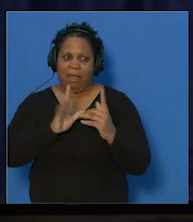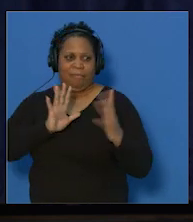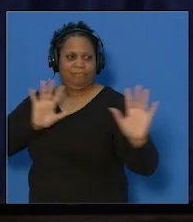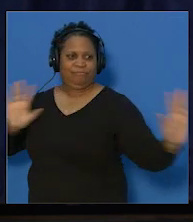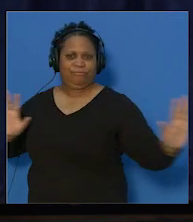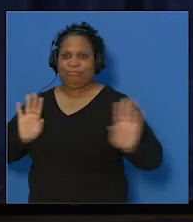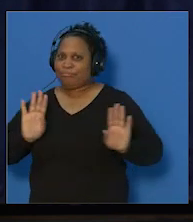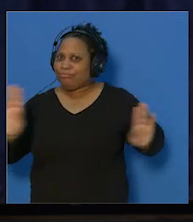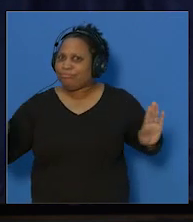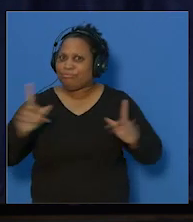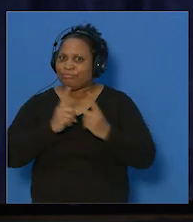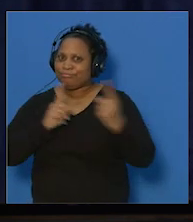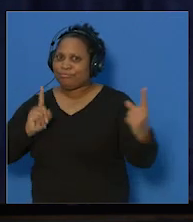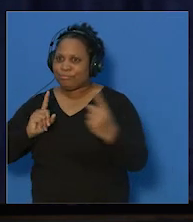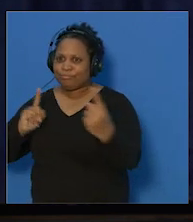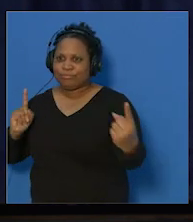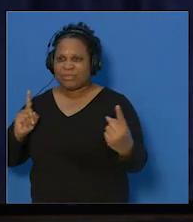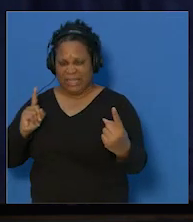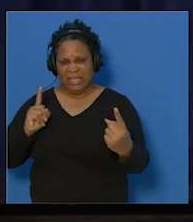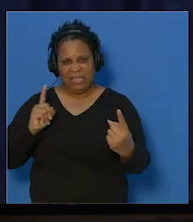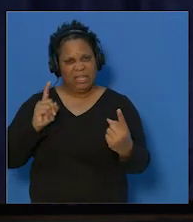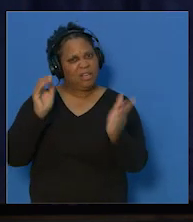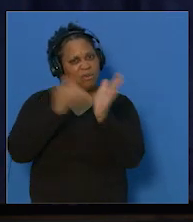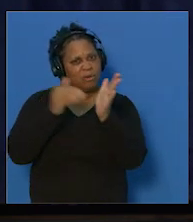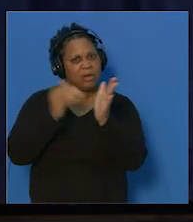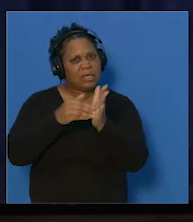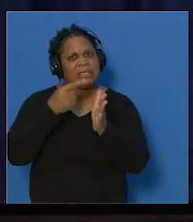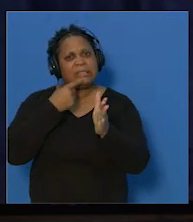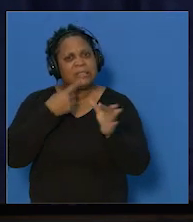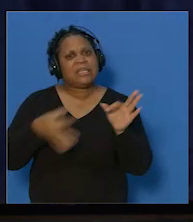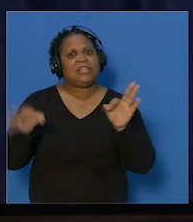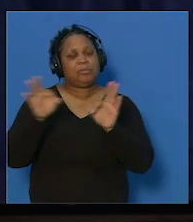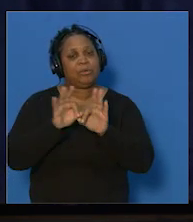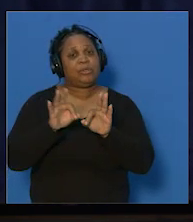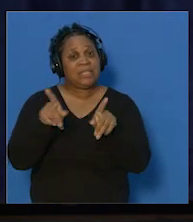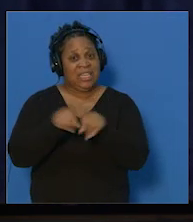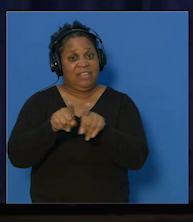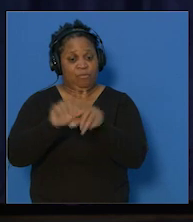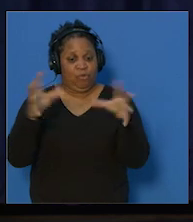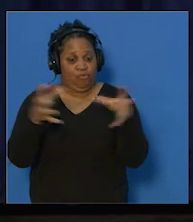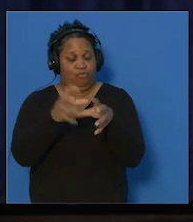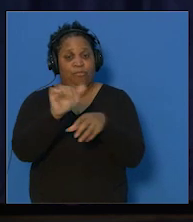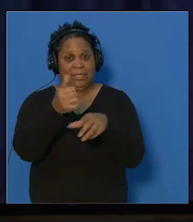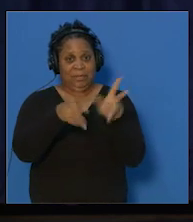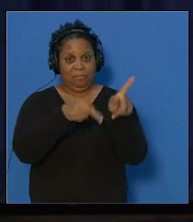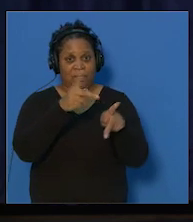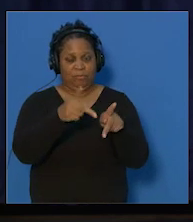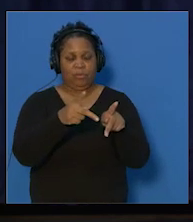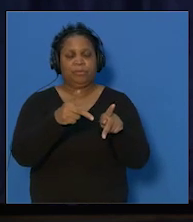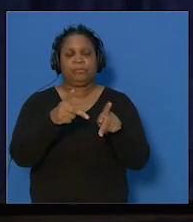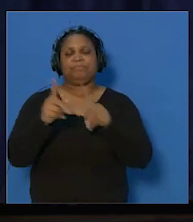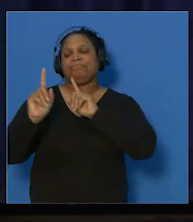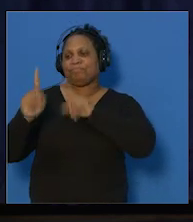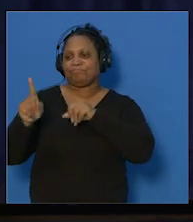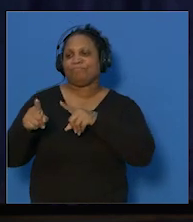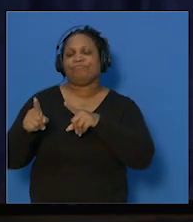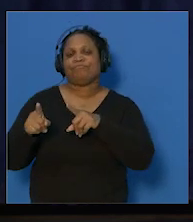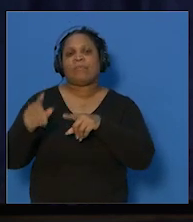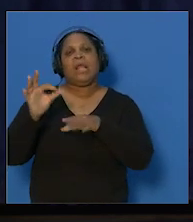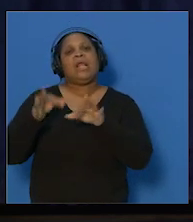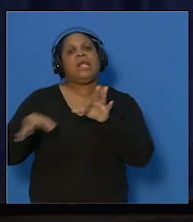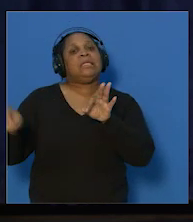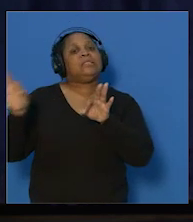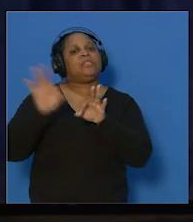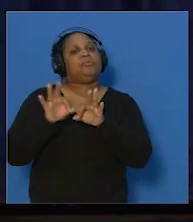distancing. So can you please just reiterate the importance of that, even if you're meeting with people in a max of 10? Mm-hmm. The importance of this is that if we